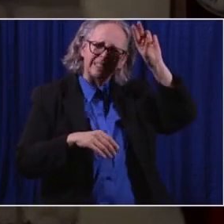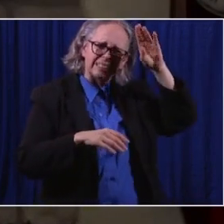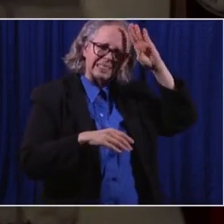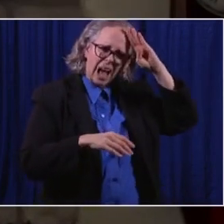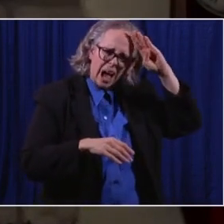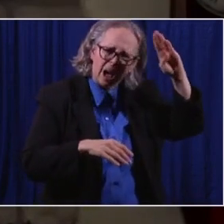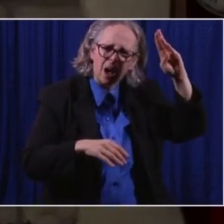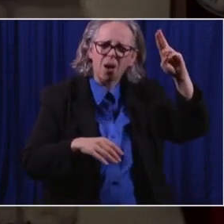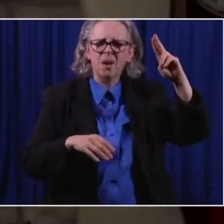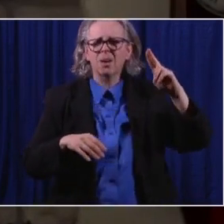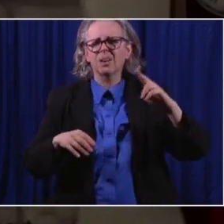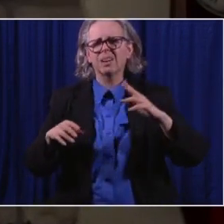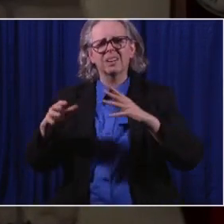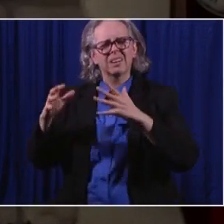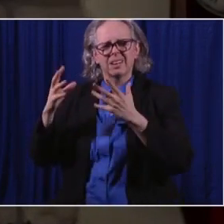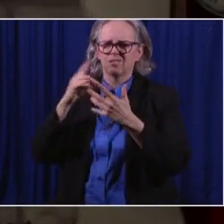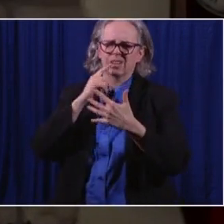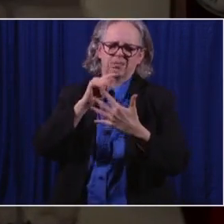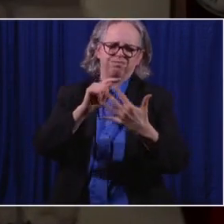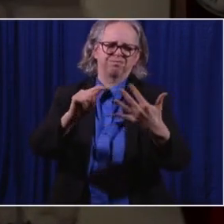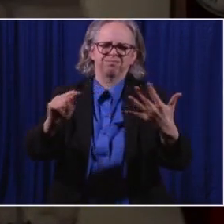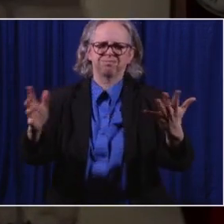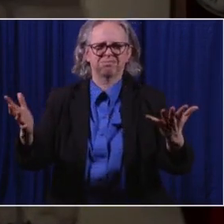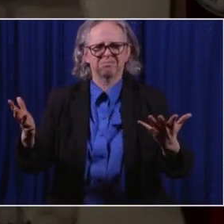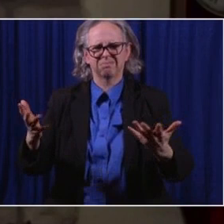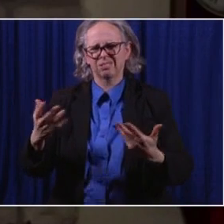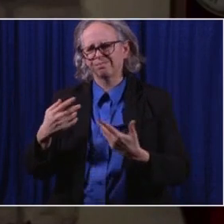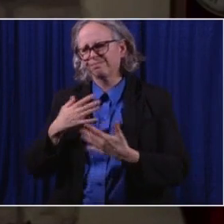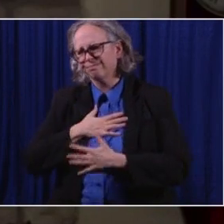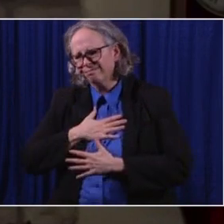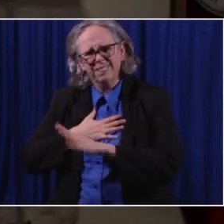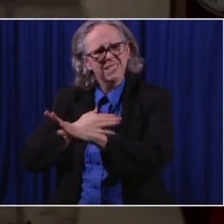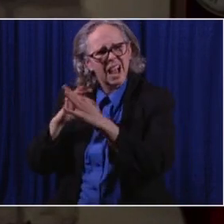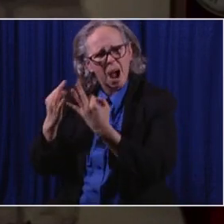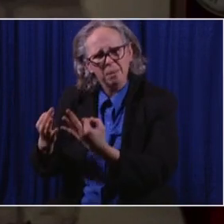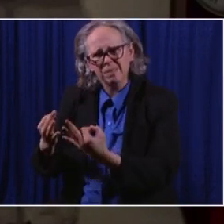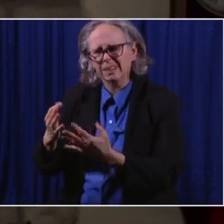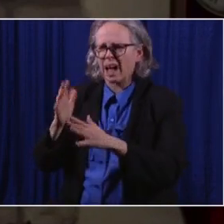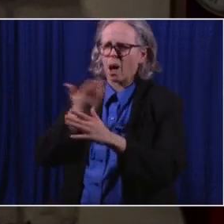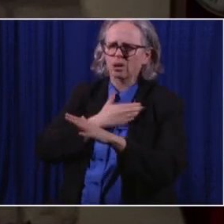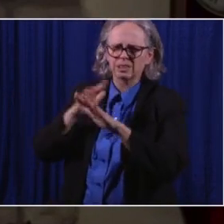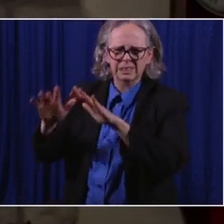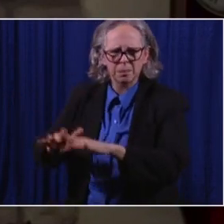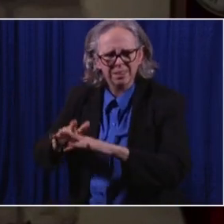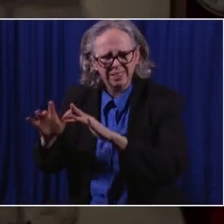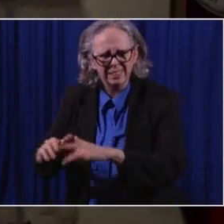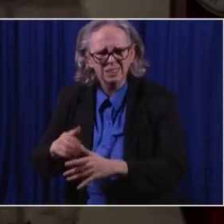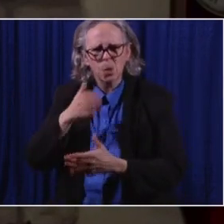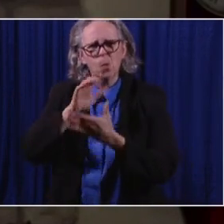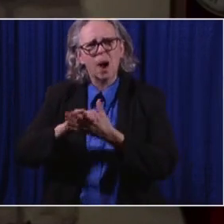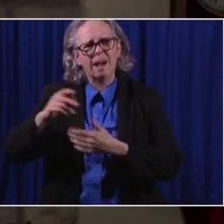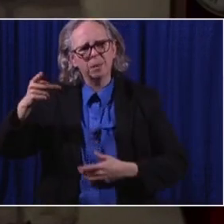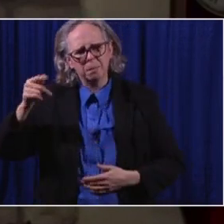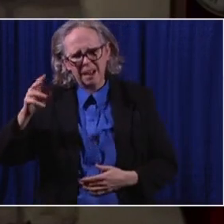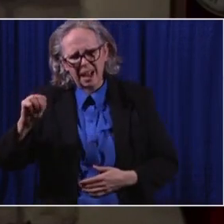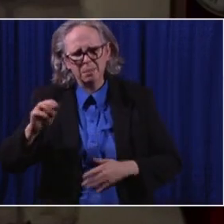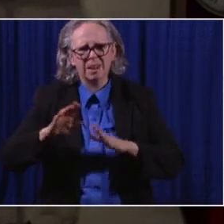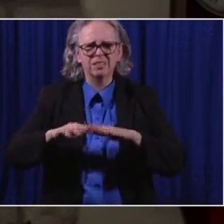deepest sympathy. He leaves behind his wife, Pam, children, Bobby